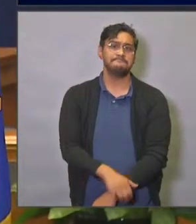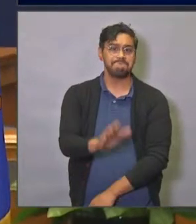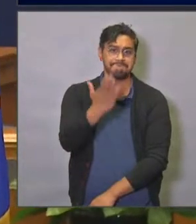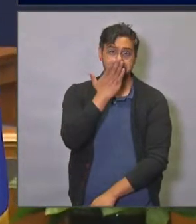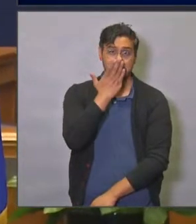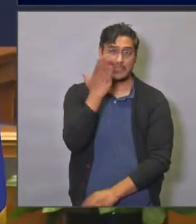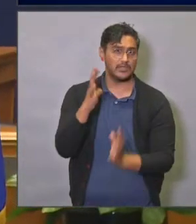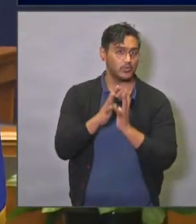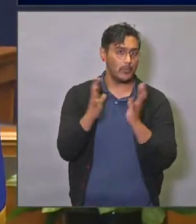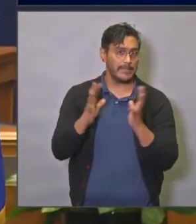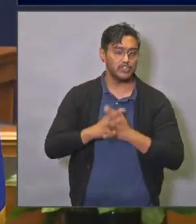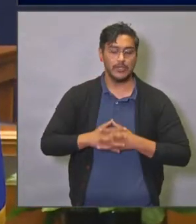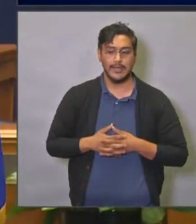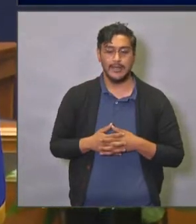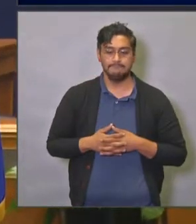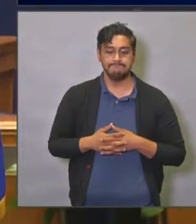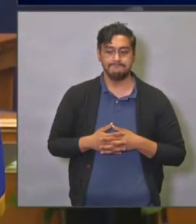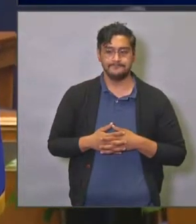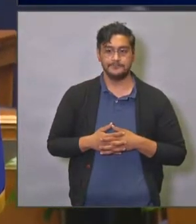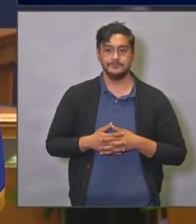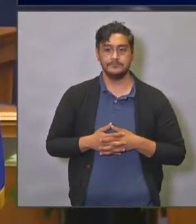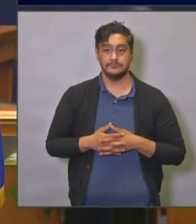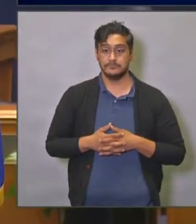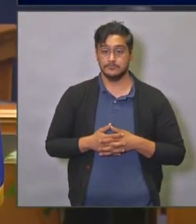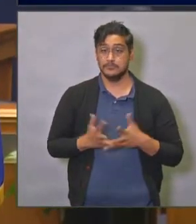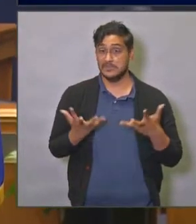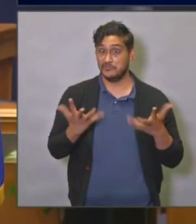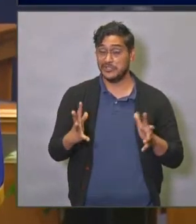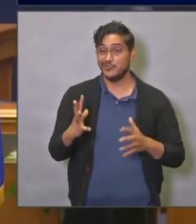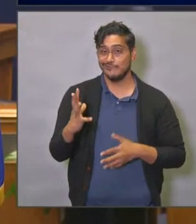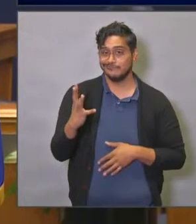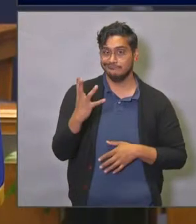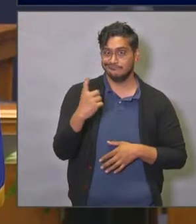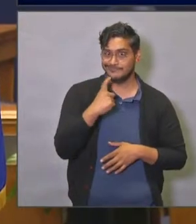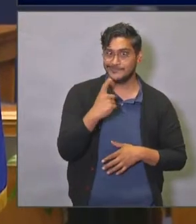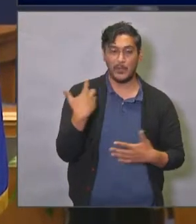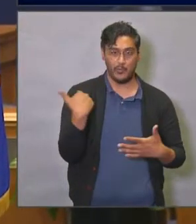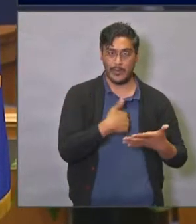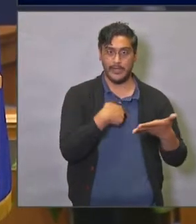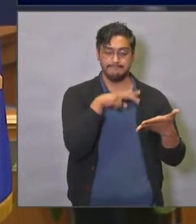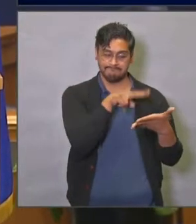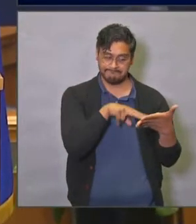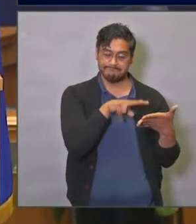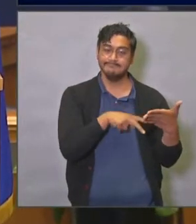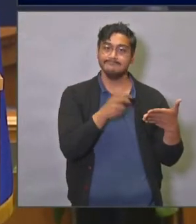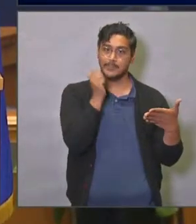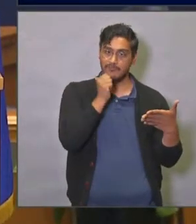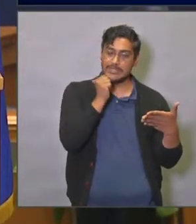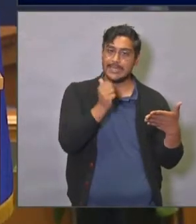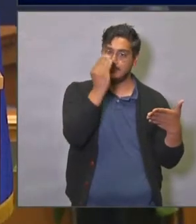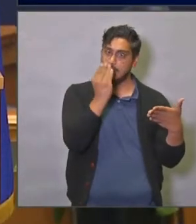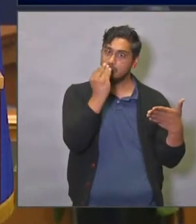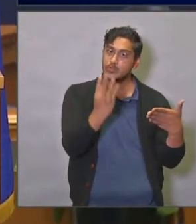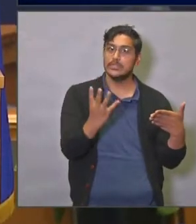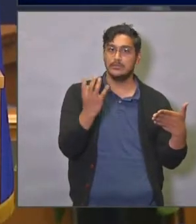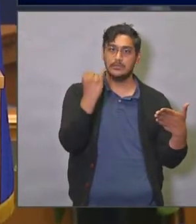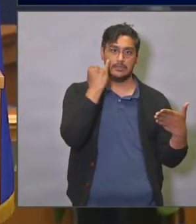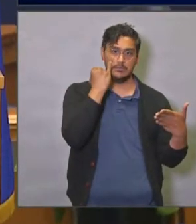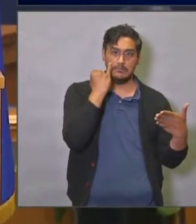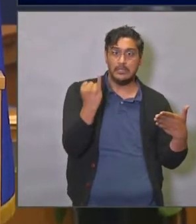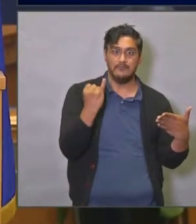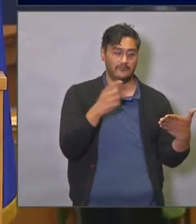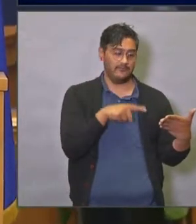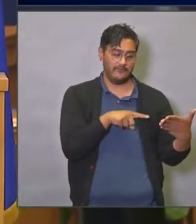Thanks so much. And as I noted, we are looking every day at the data to see whether we have an indication that we are going